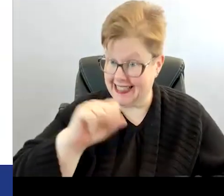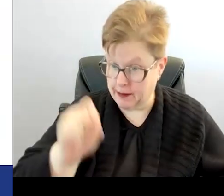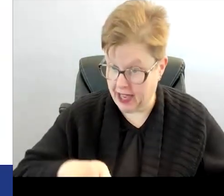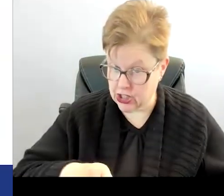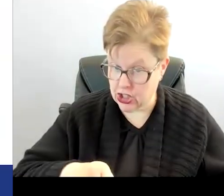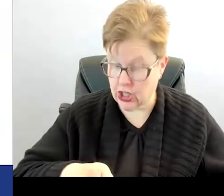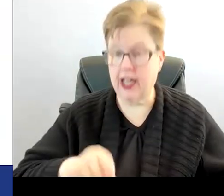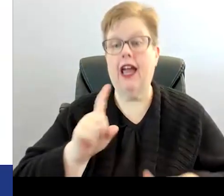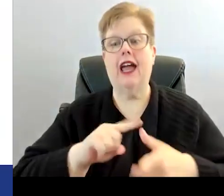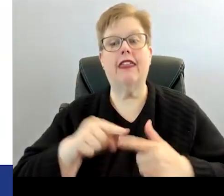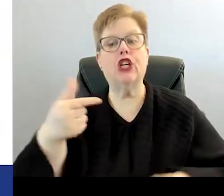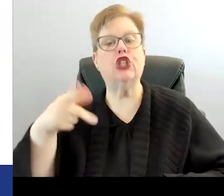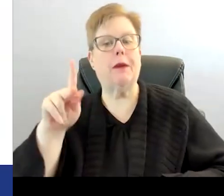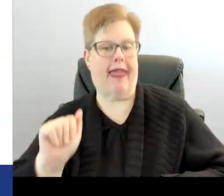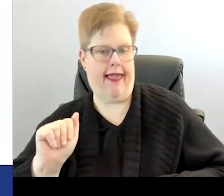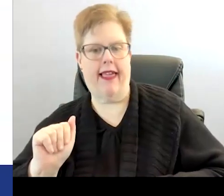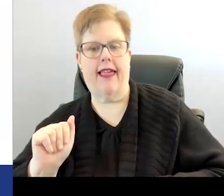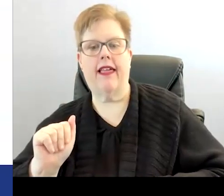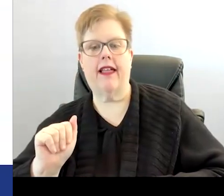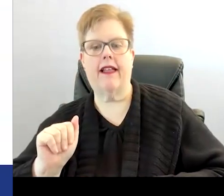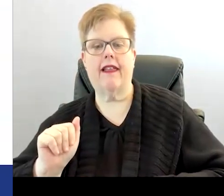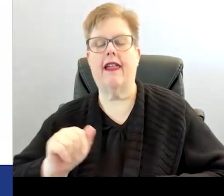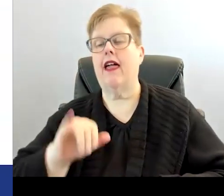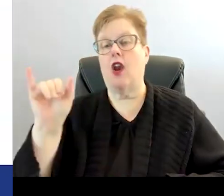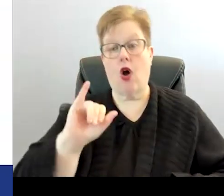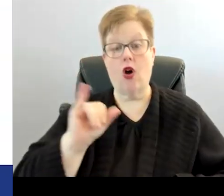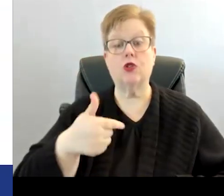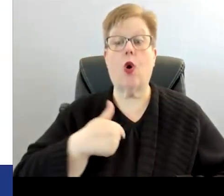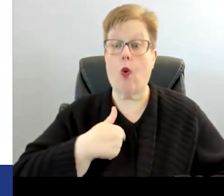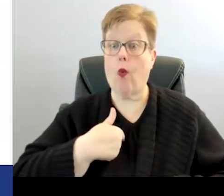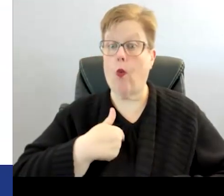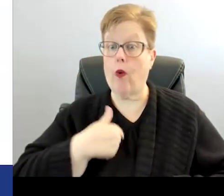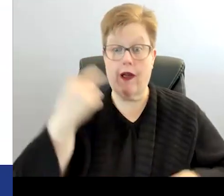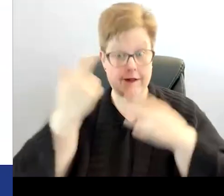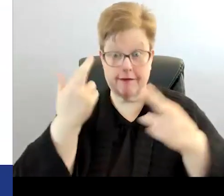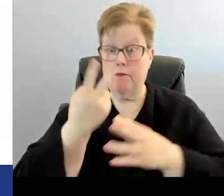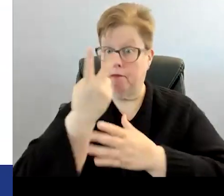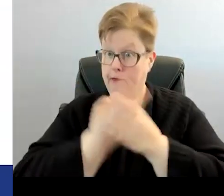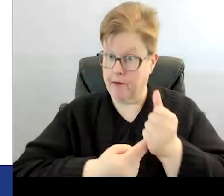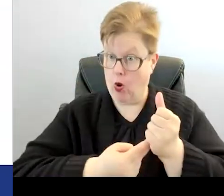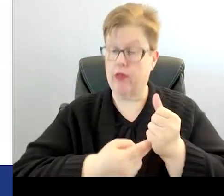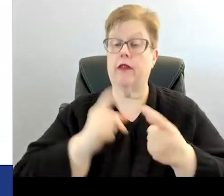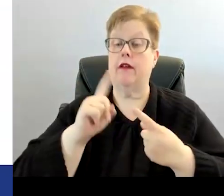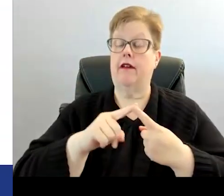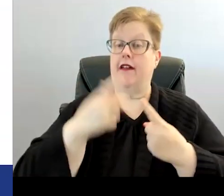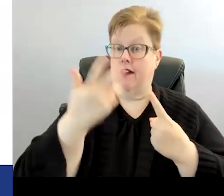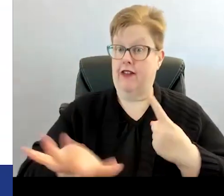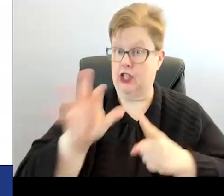also GPA. And we found that in both cases, completing